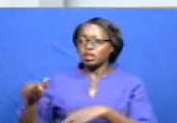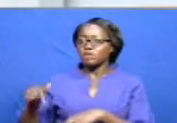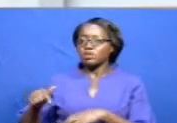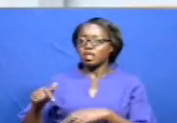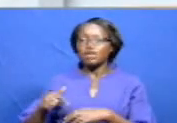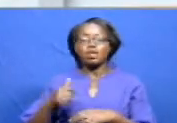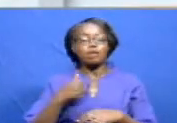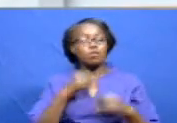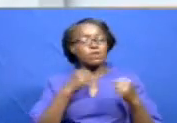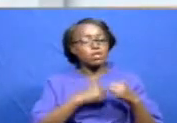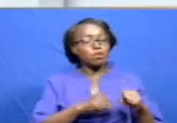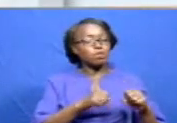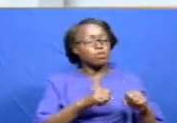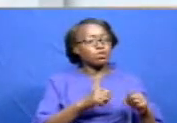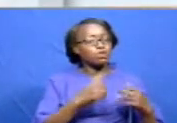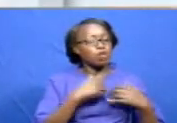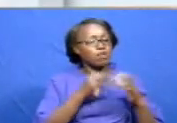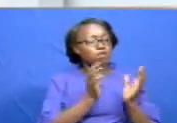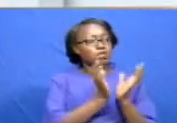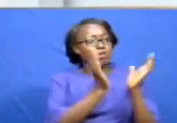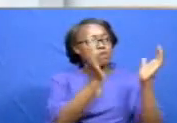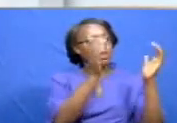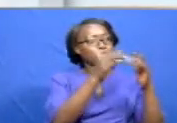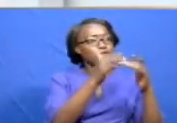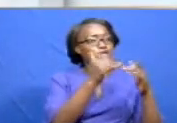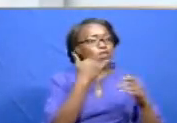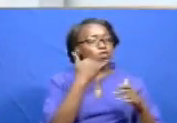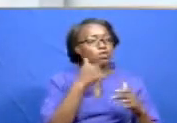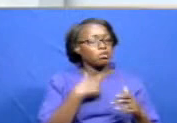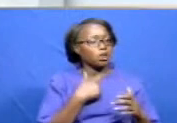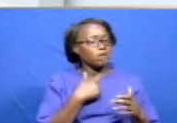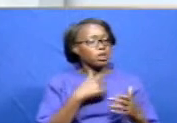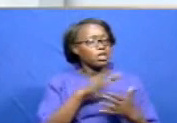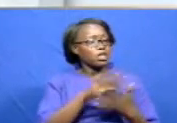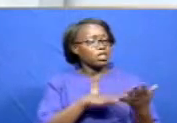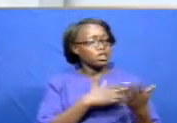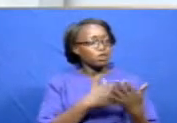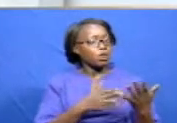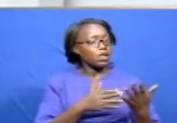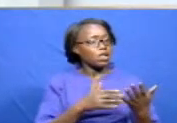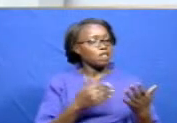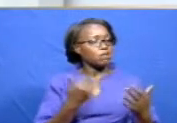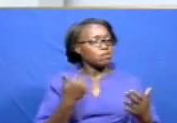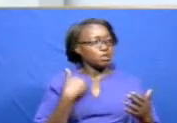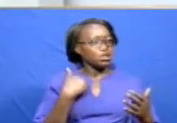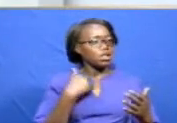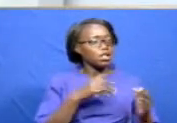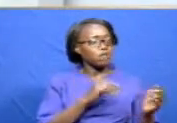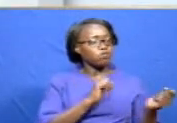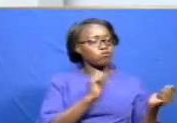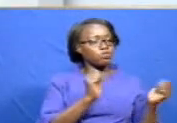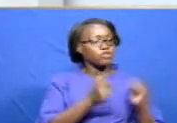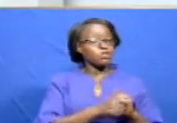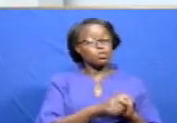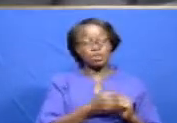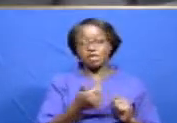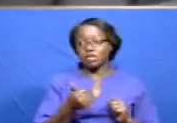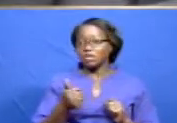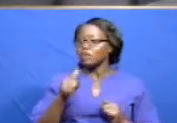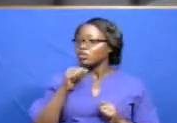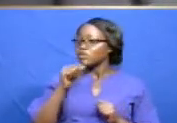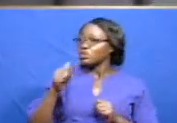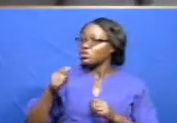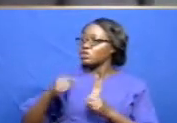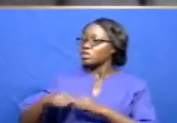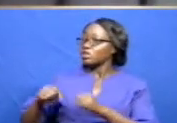to maybe track a balloon on my phone, and maybe if I see my network is bad, I run and go to a hill? Well, you will not be able to tell